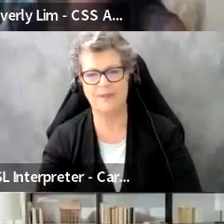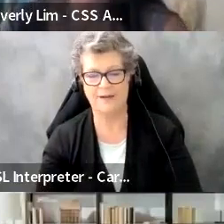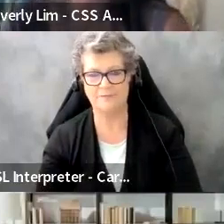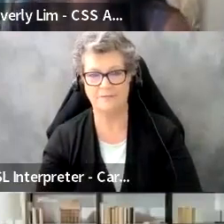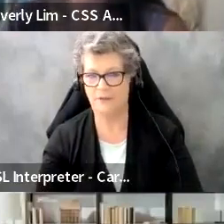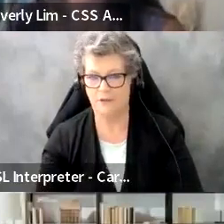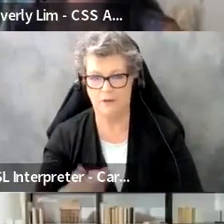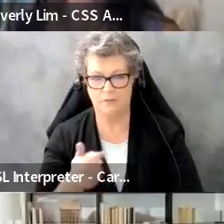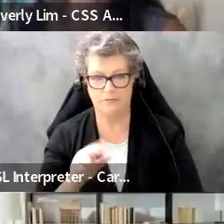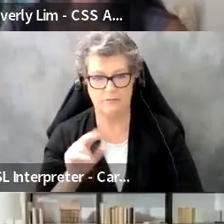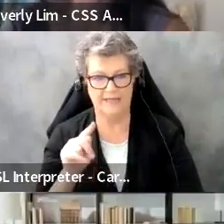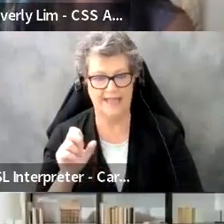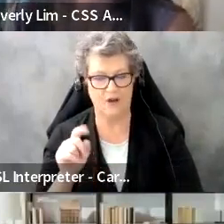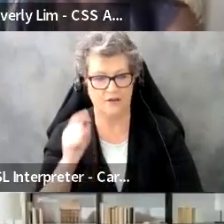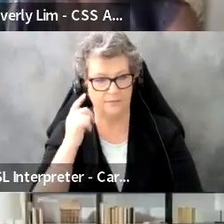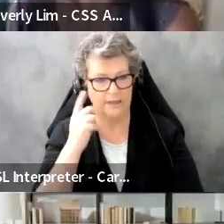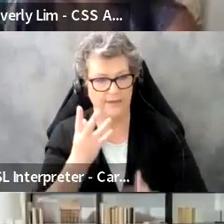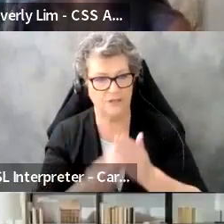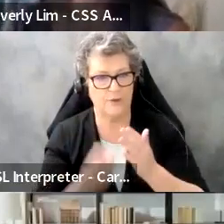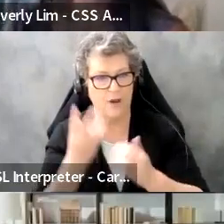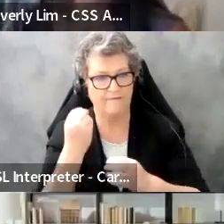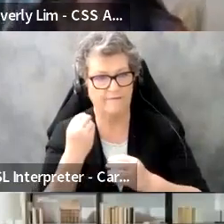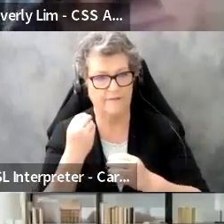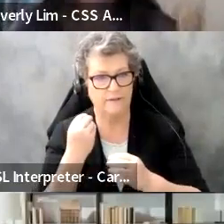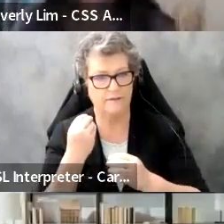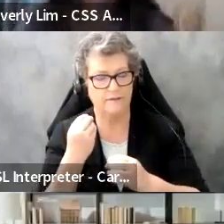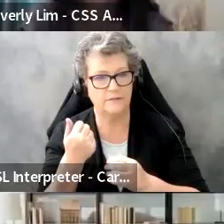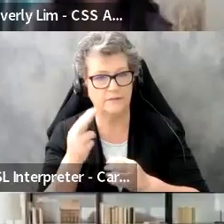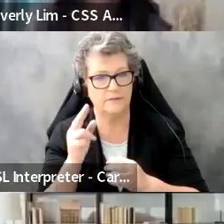Oh, might have just went off camera.